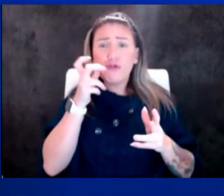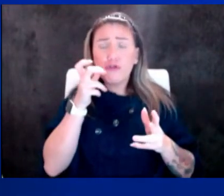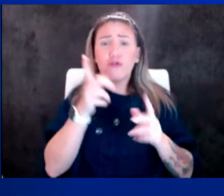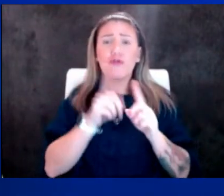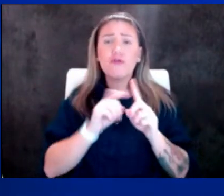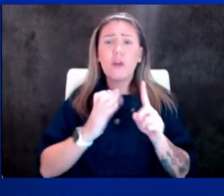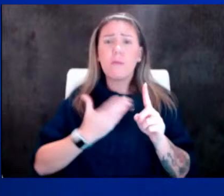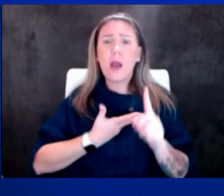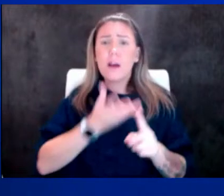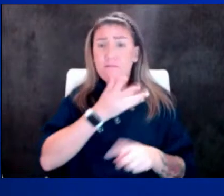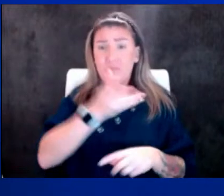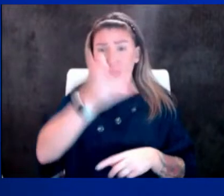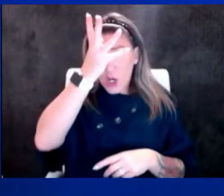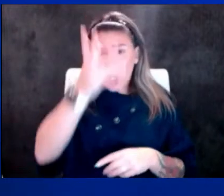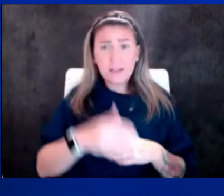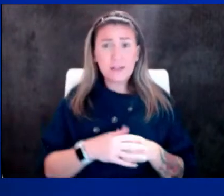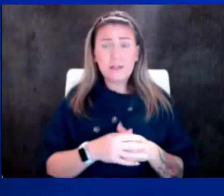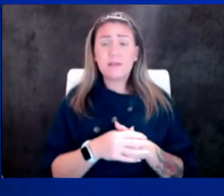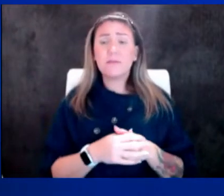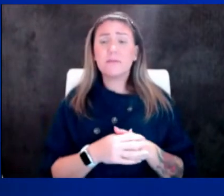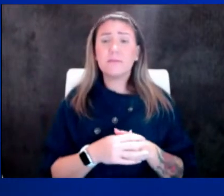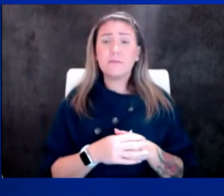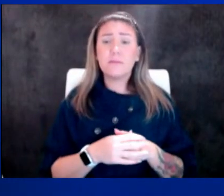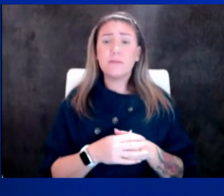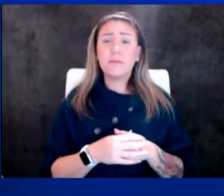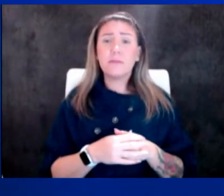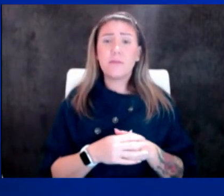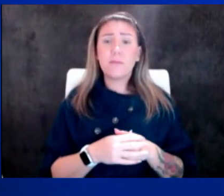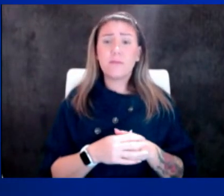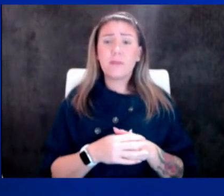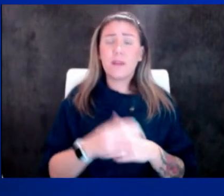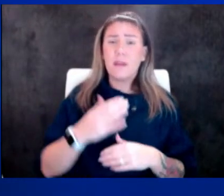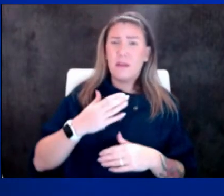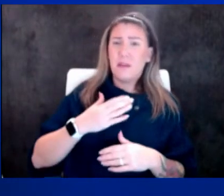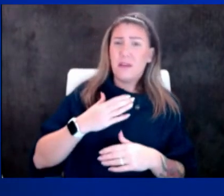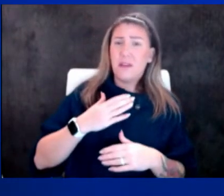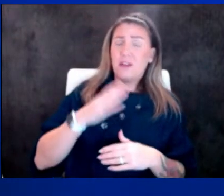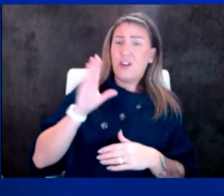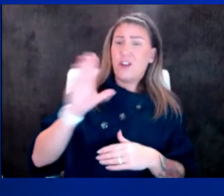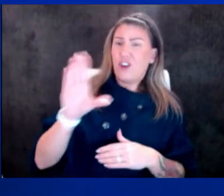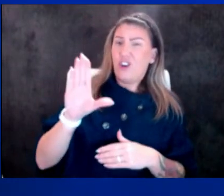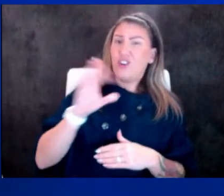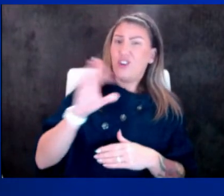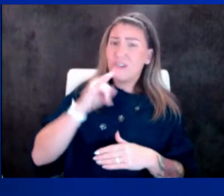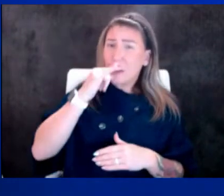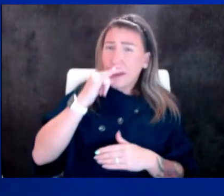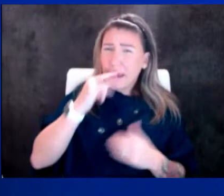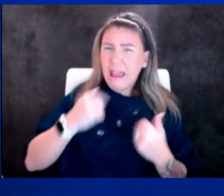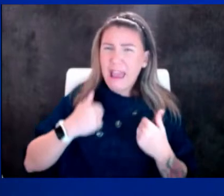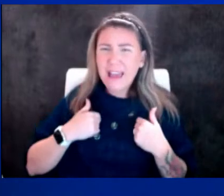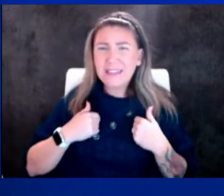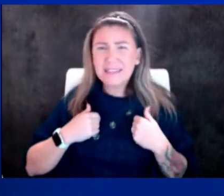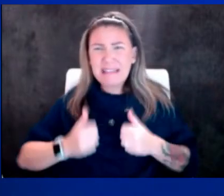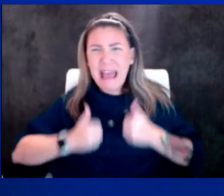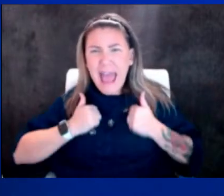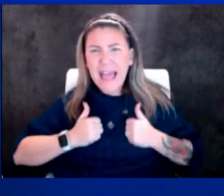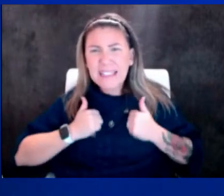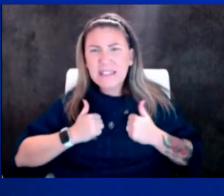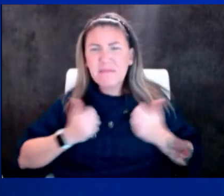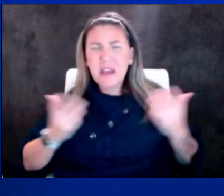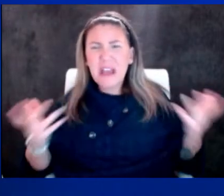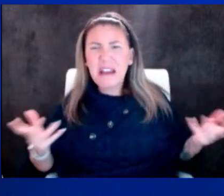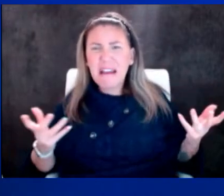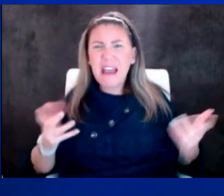right? The child was left with asthma. I mean, you get underlying lung disease and fibrosis